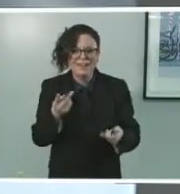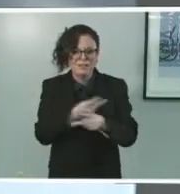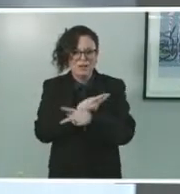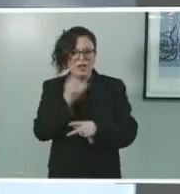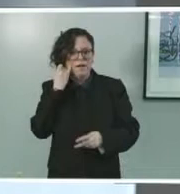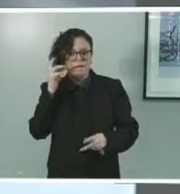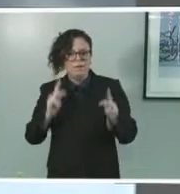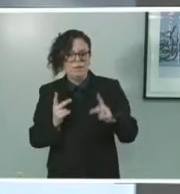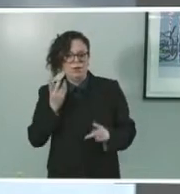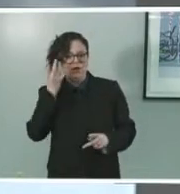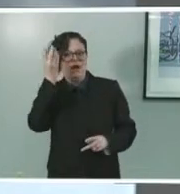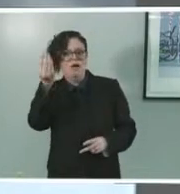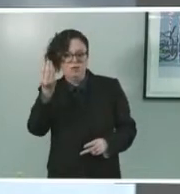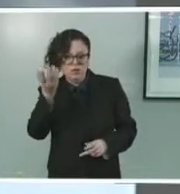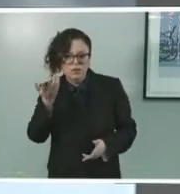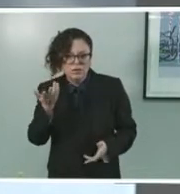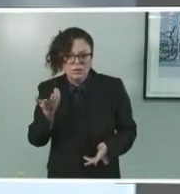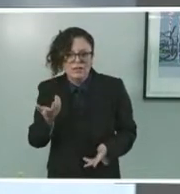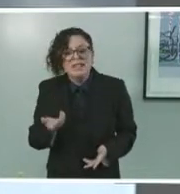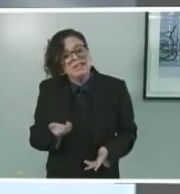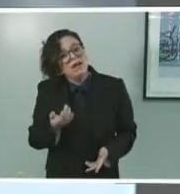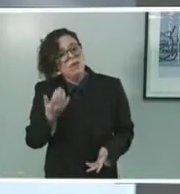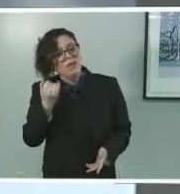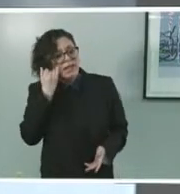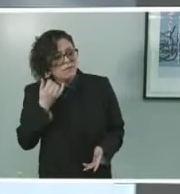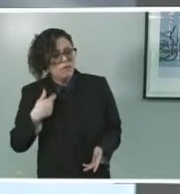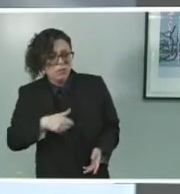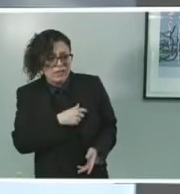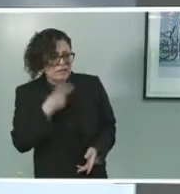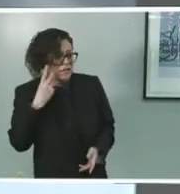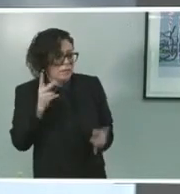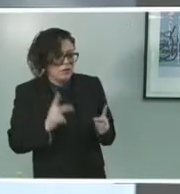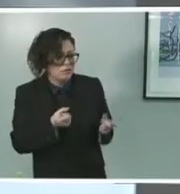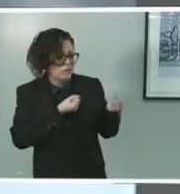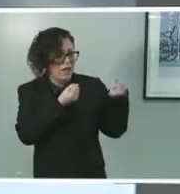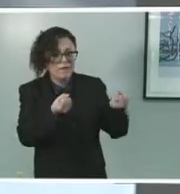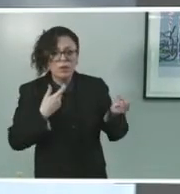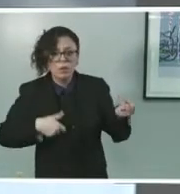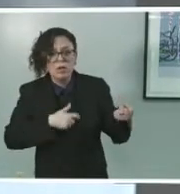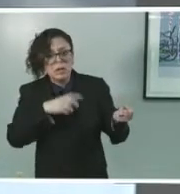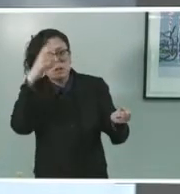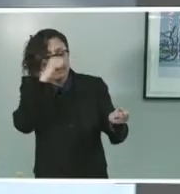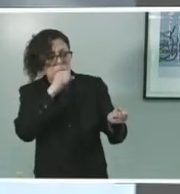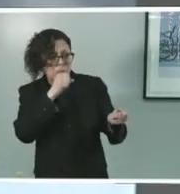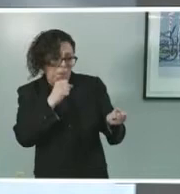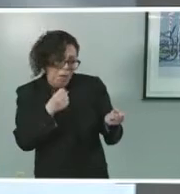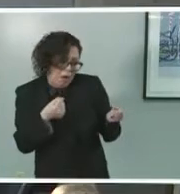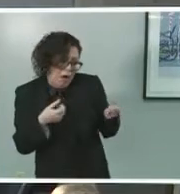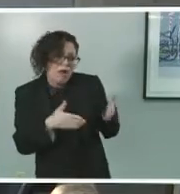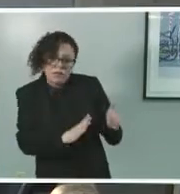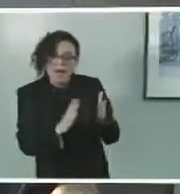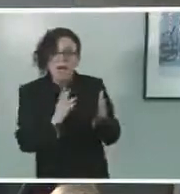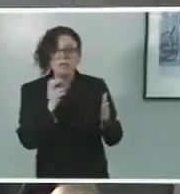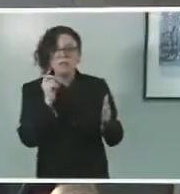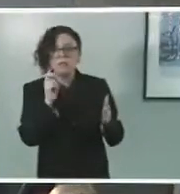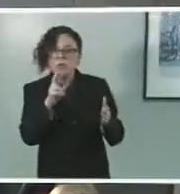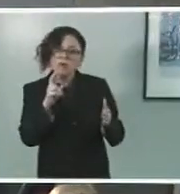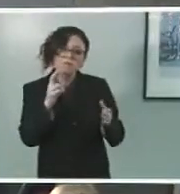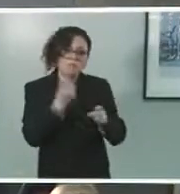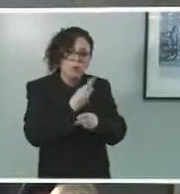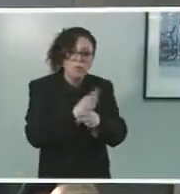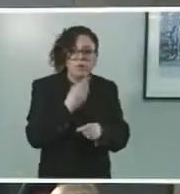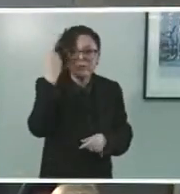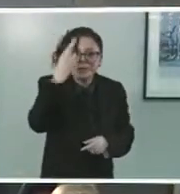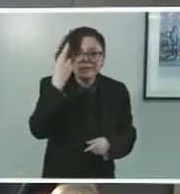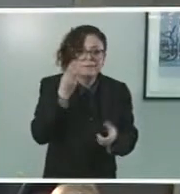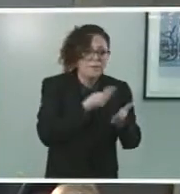operate under the presumption that you have a legitimate to be out on the street. And so I think that's the message that this is. Look, we're in the middle of a public